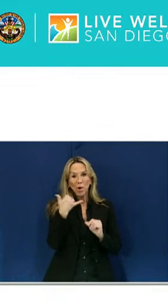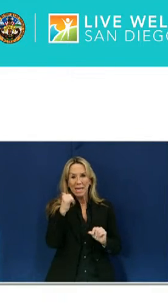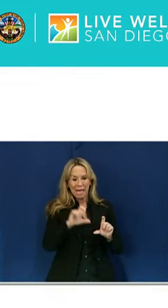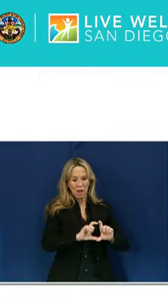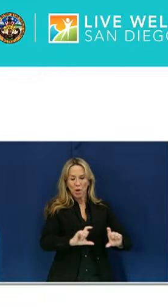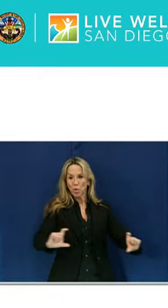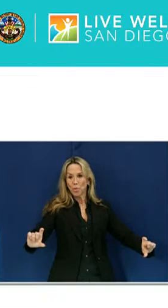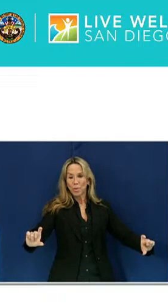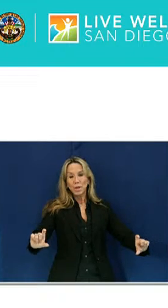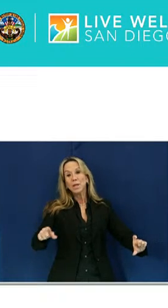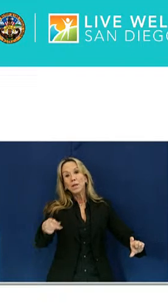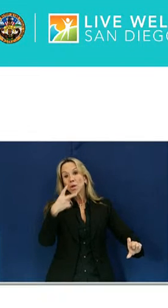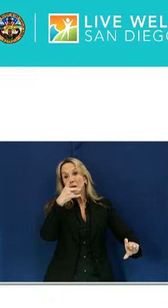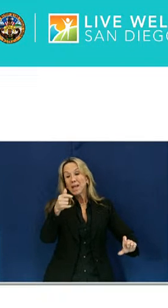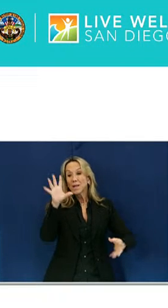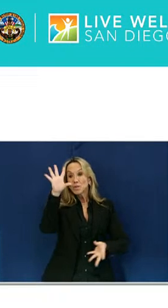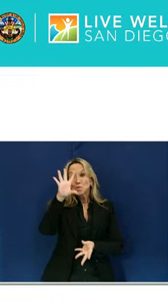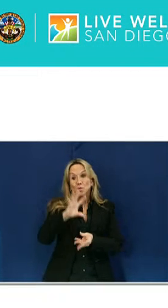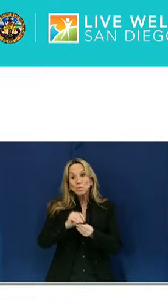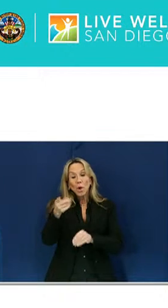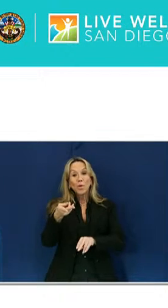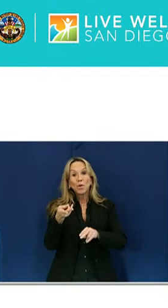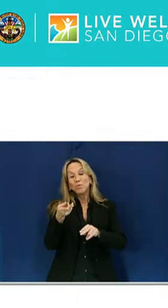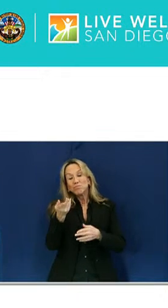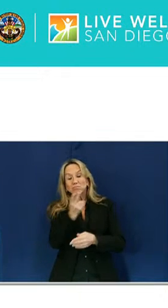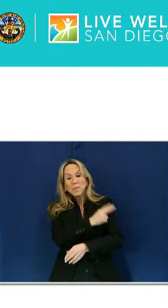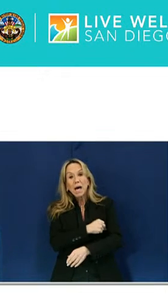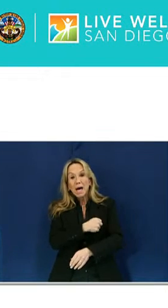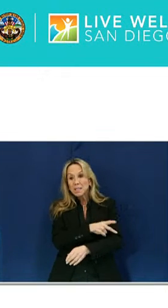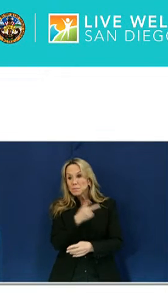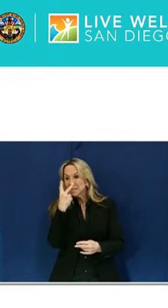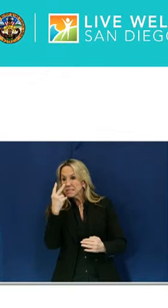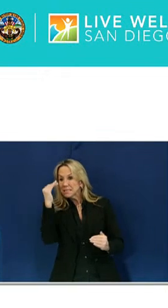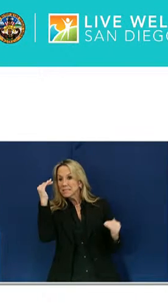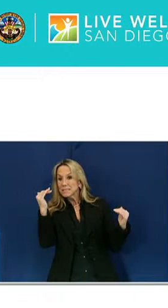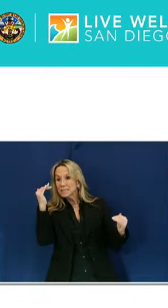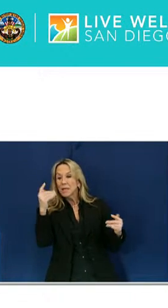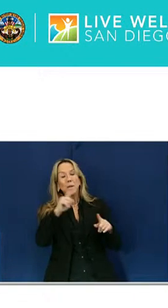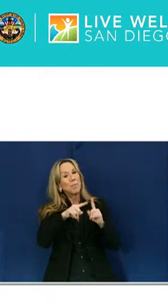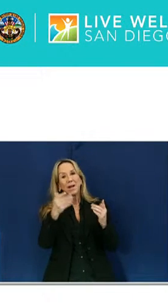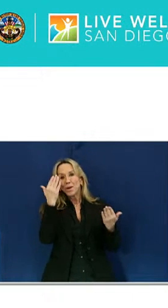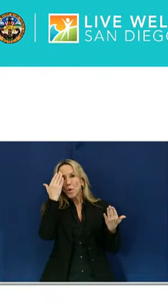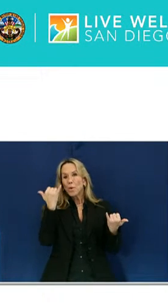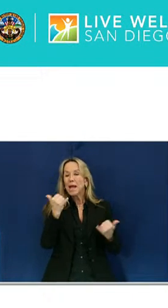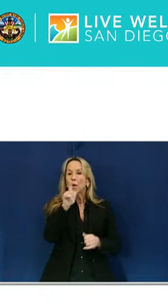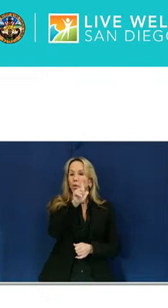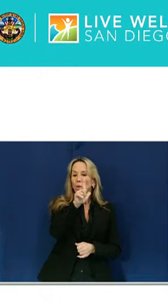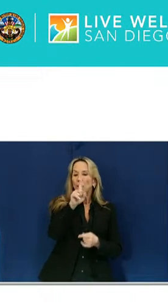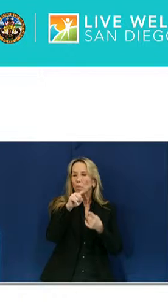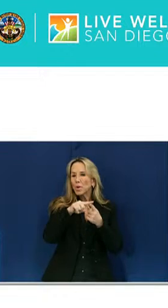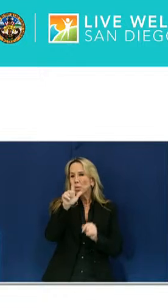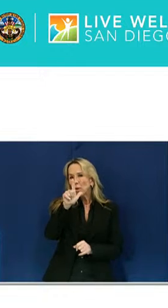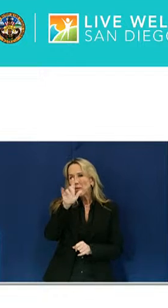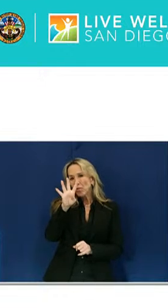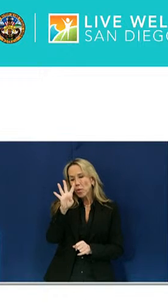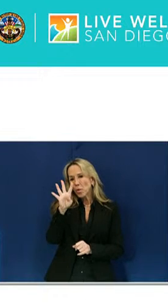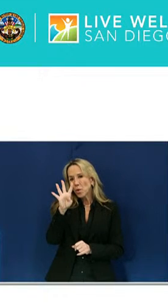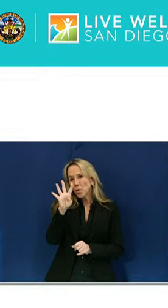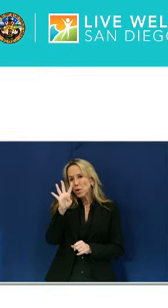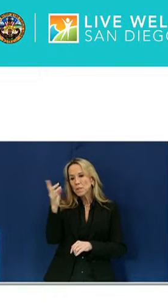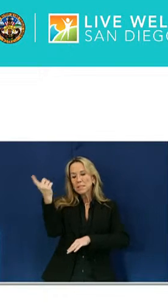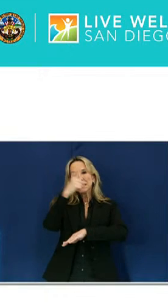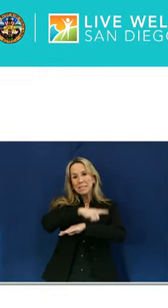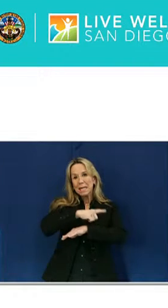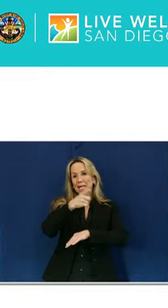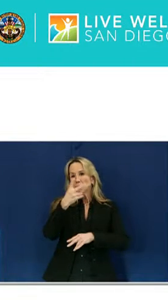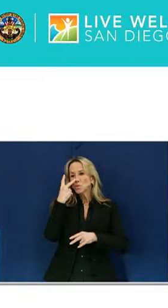yellow, total hospitalizations continuing to climb. We know that there is a delay, 21 to 24 days between